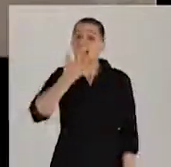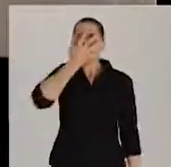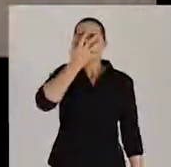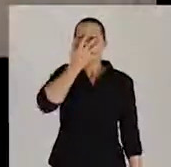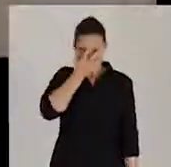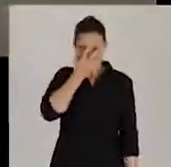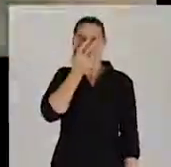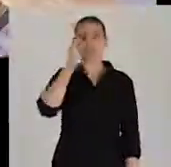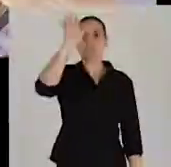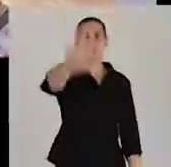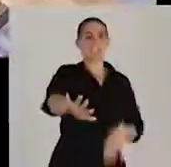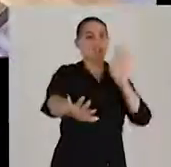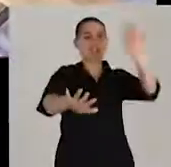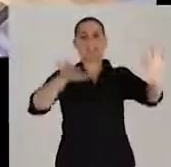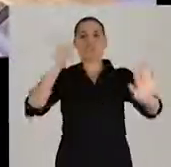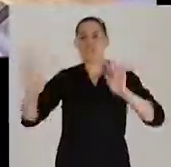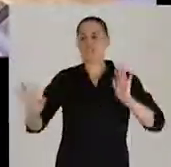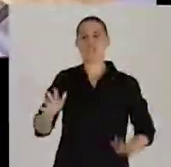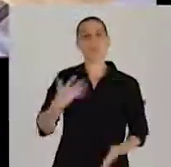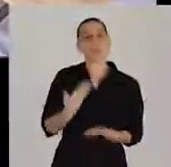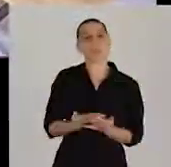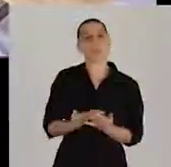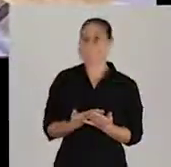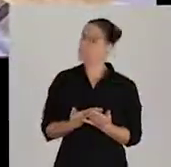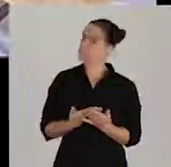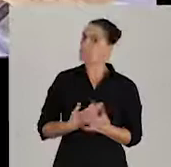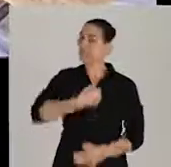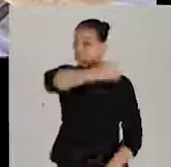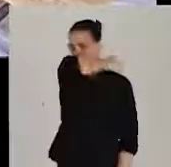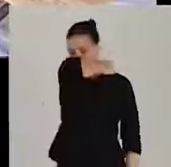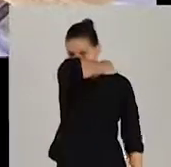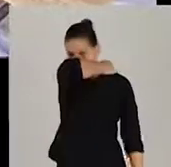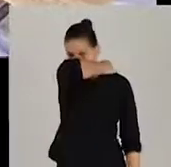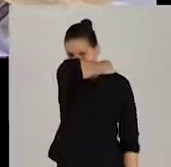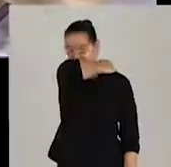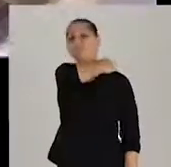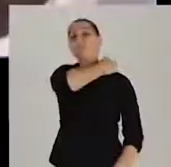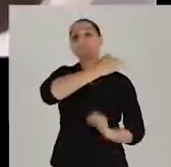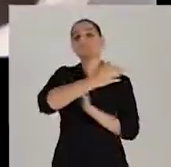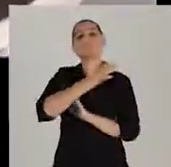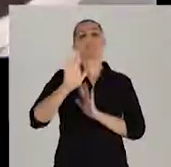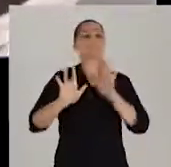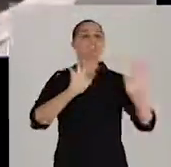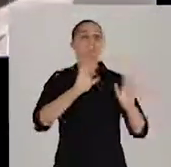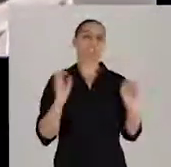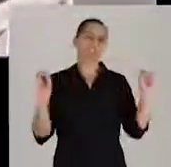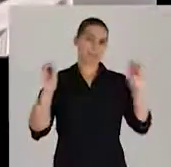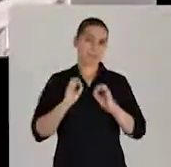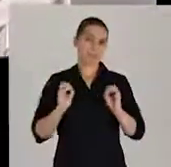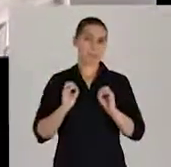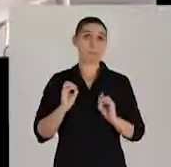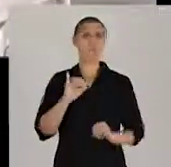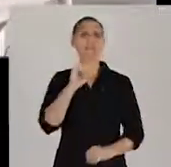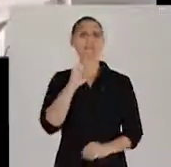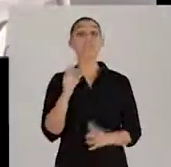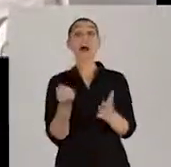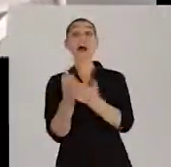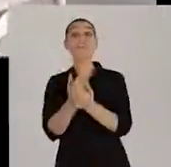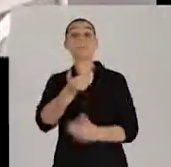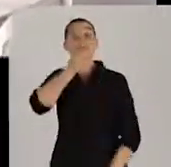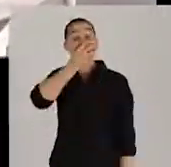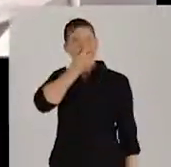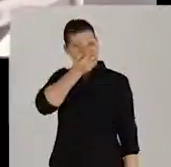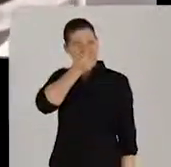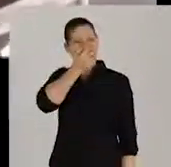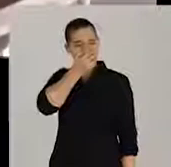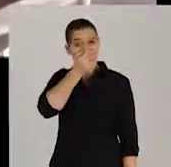hands. Those who cough or sneeze into their hands should wash them with soap and water or use an alcohol-based hand